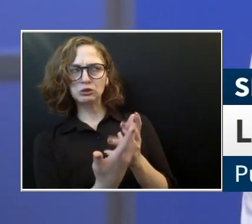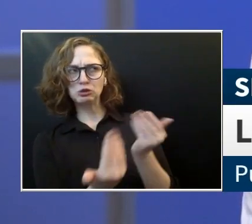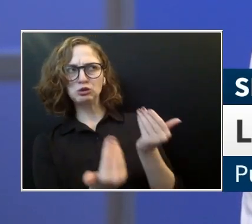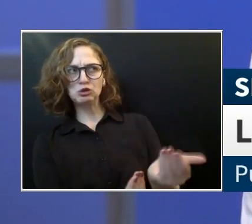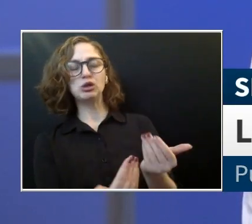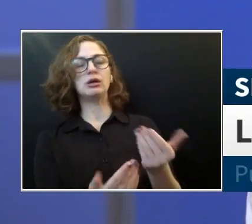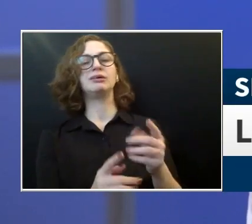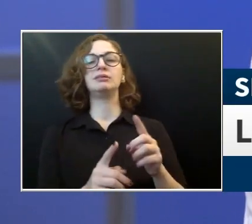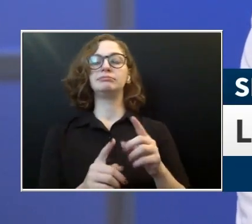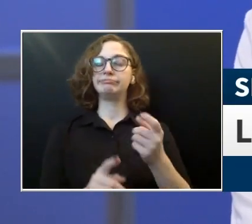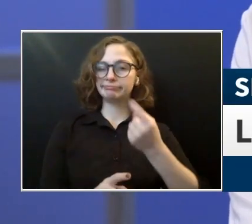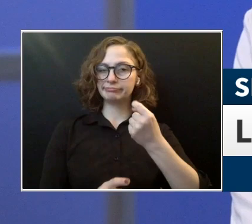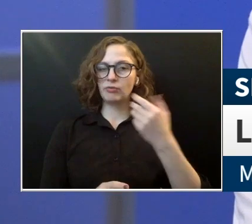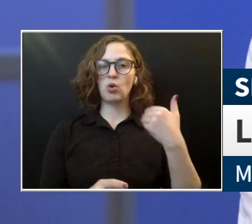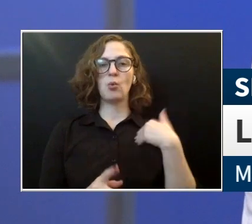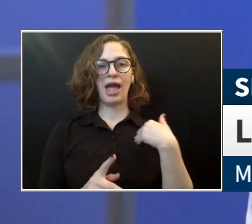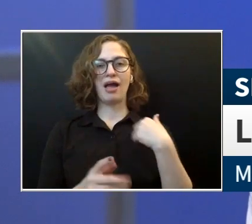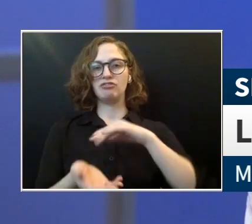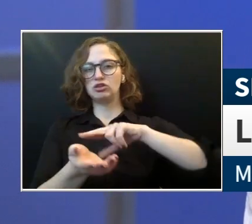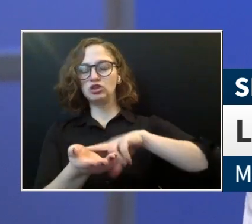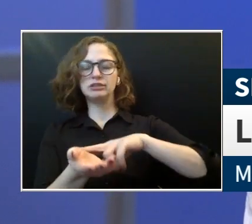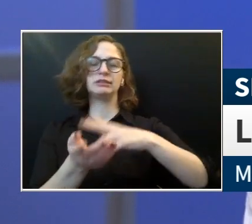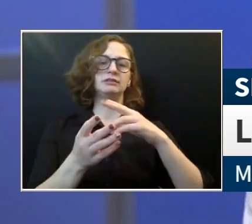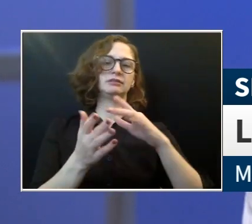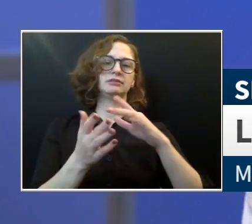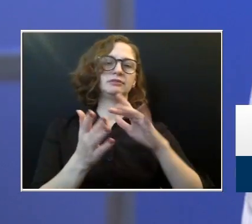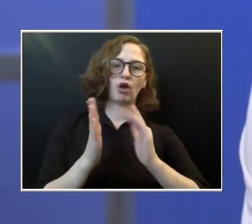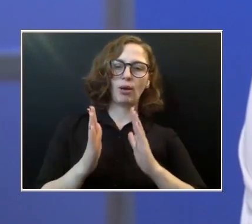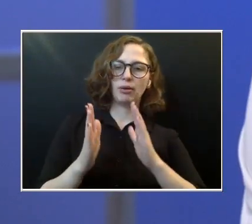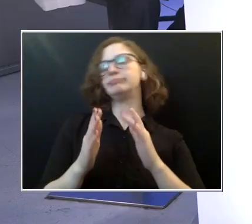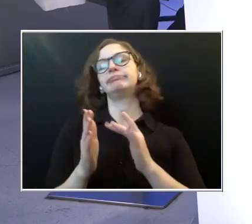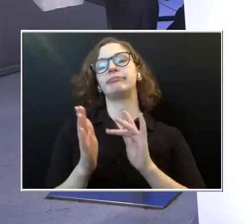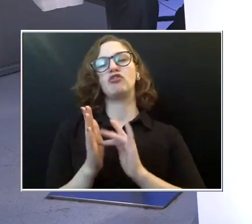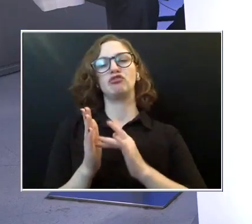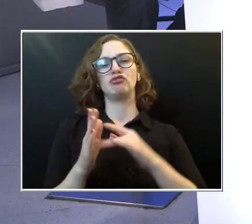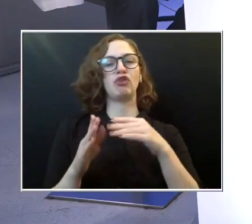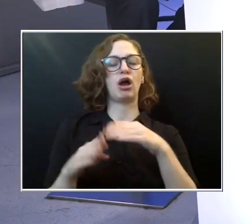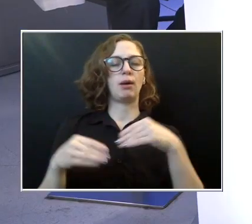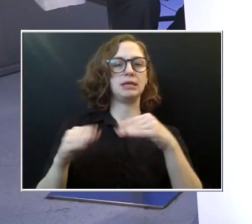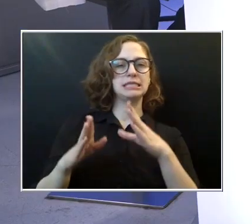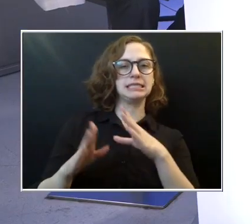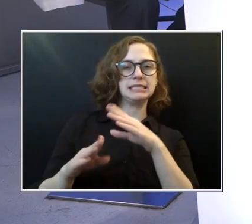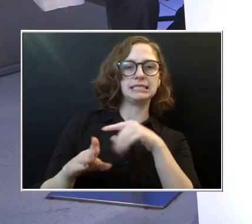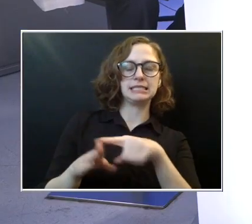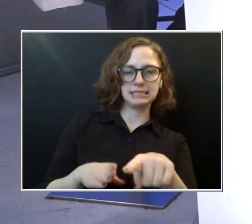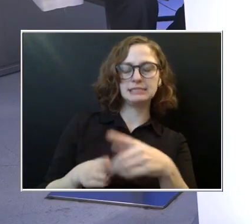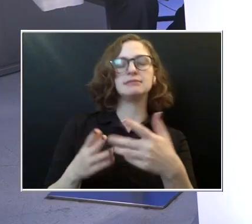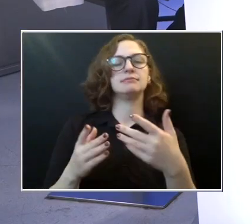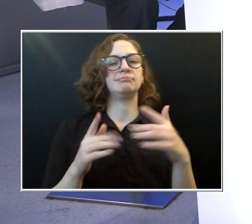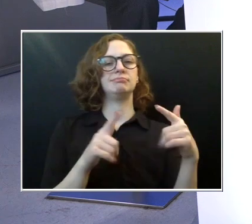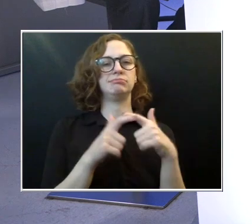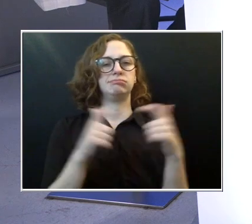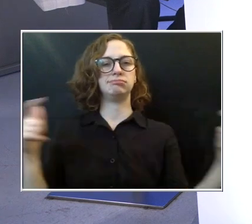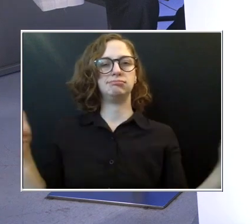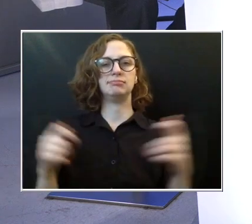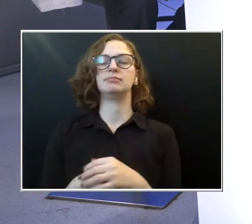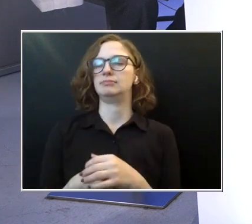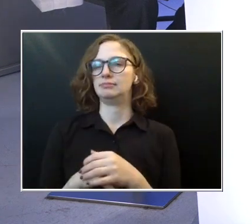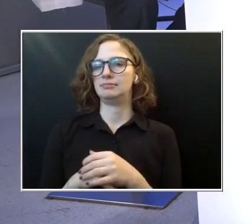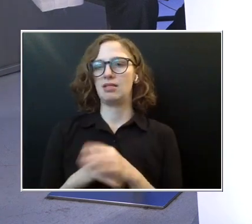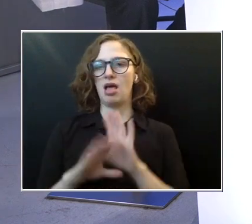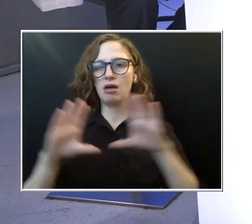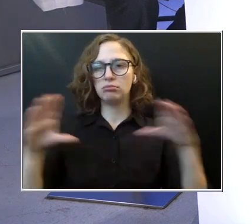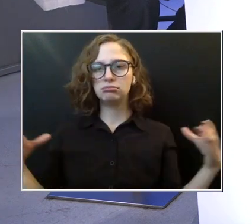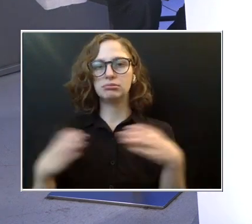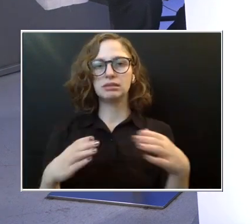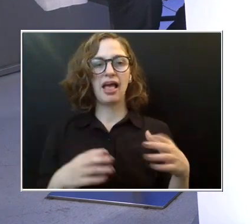to find the right patients and help them through that process to get the medicines. They do all the work. They're the boss. I just sign where. We know that. I just sign where they tell me.